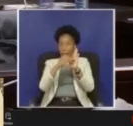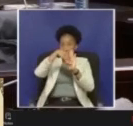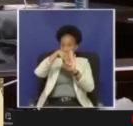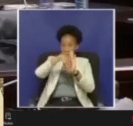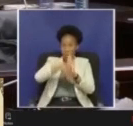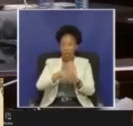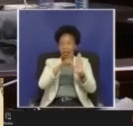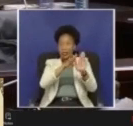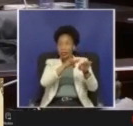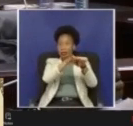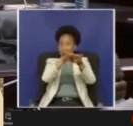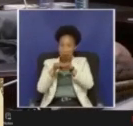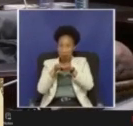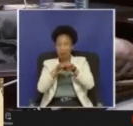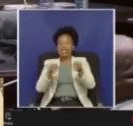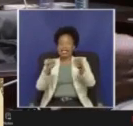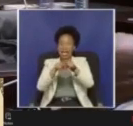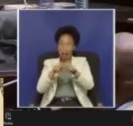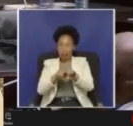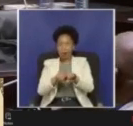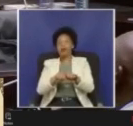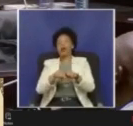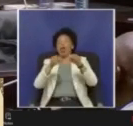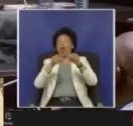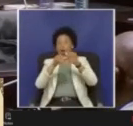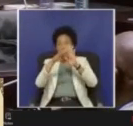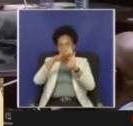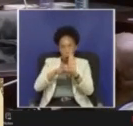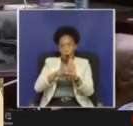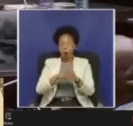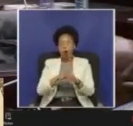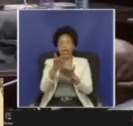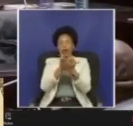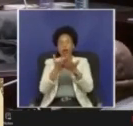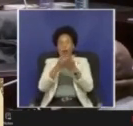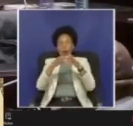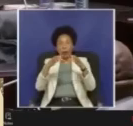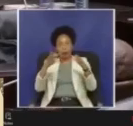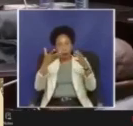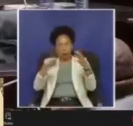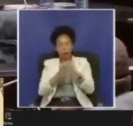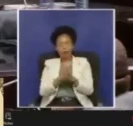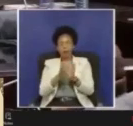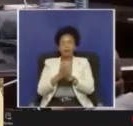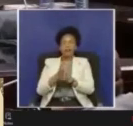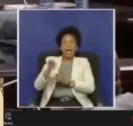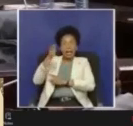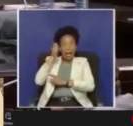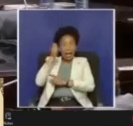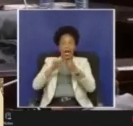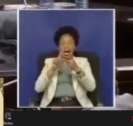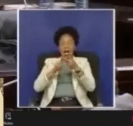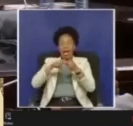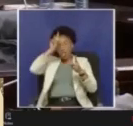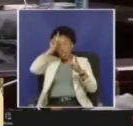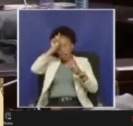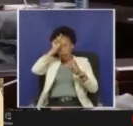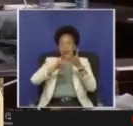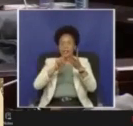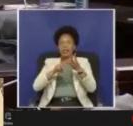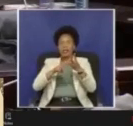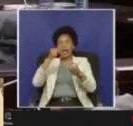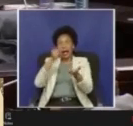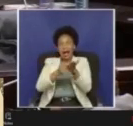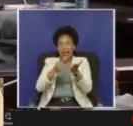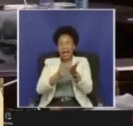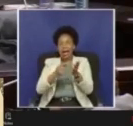low economic growth. Now, Mr. President, with countries such as Egypt, Ghana, Kenya, Nigeria, and Zambia having